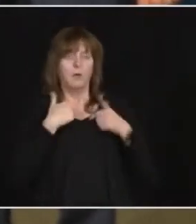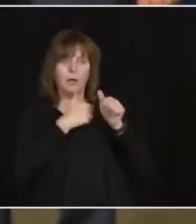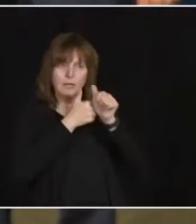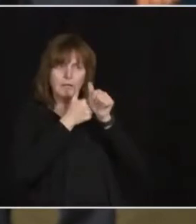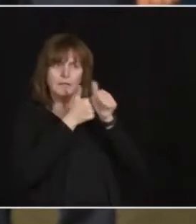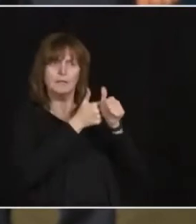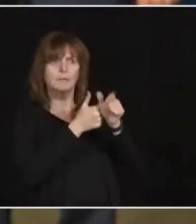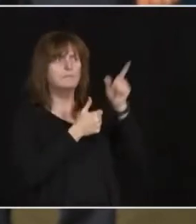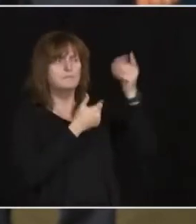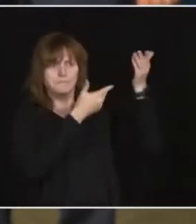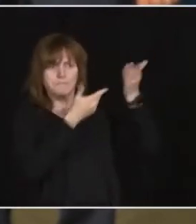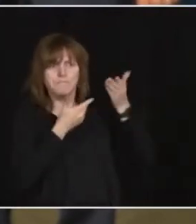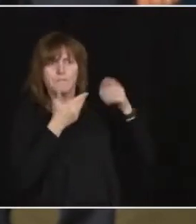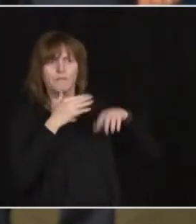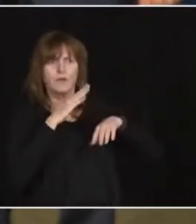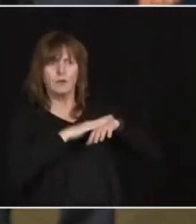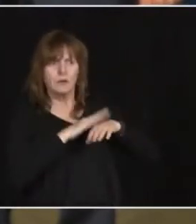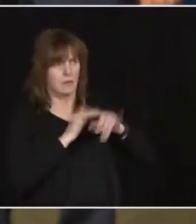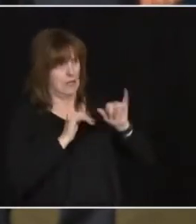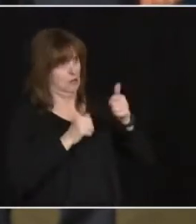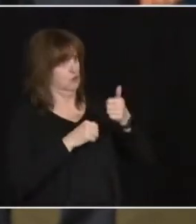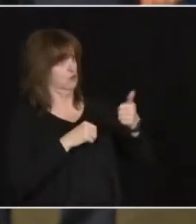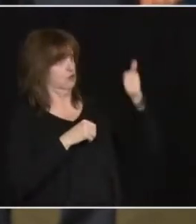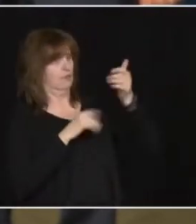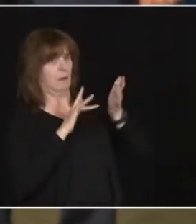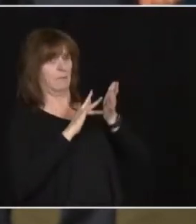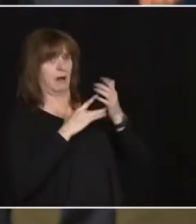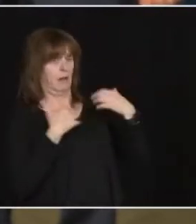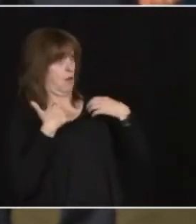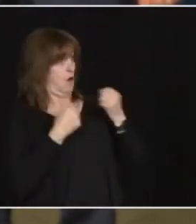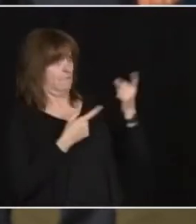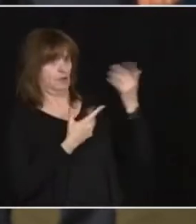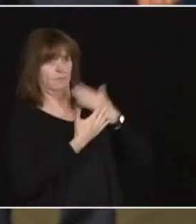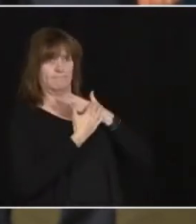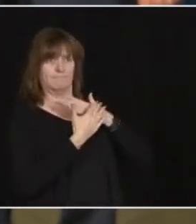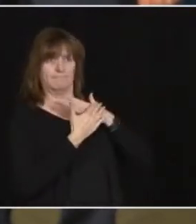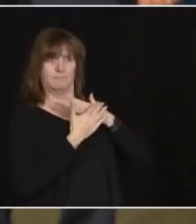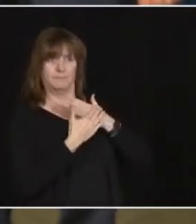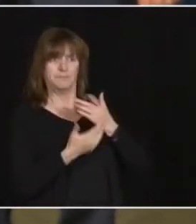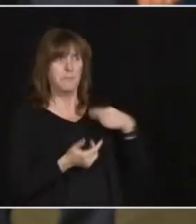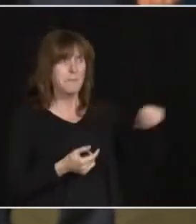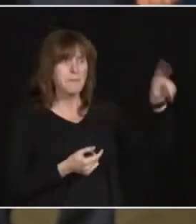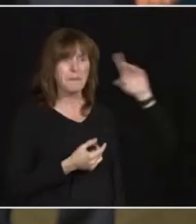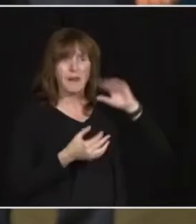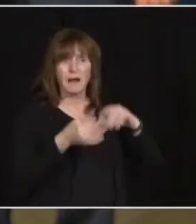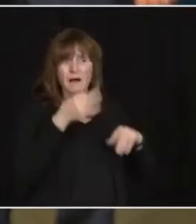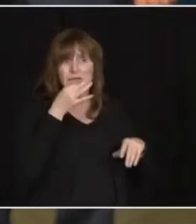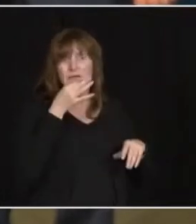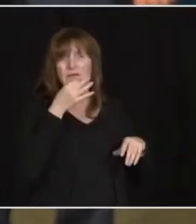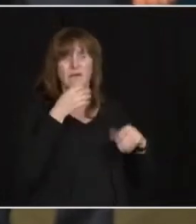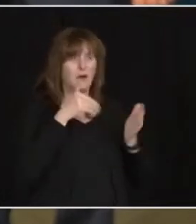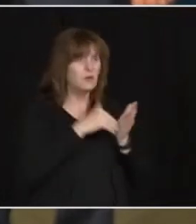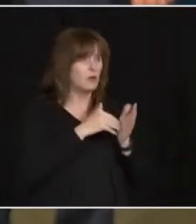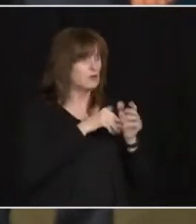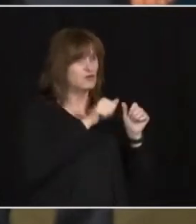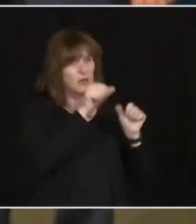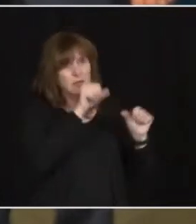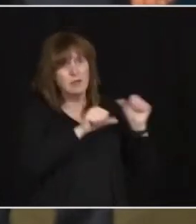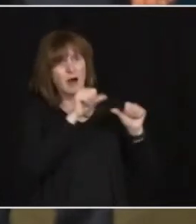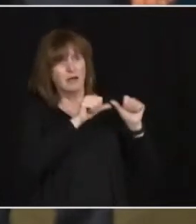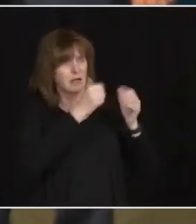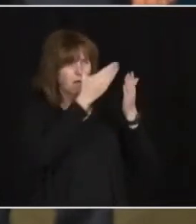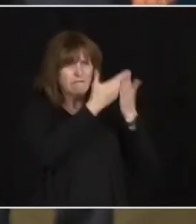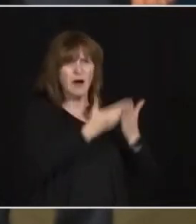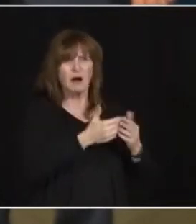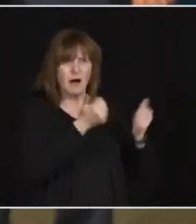and directives of the Chief Medical Officer of Health, the best minds responsible for the scientific evidence and medical evidence